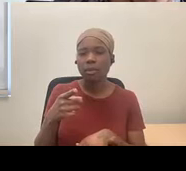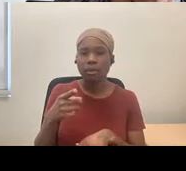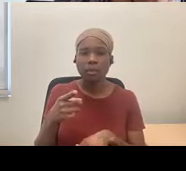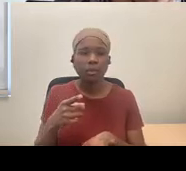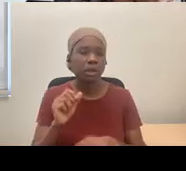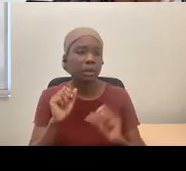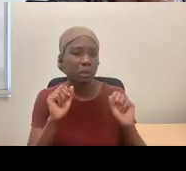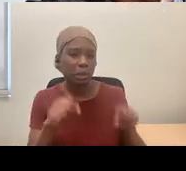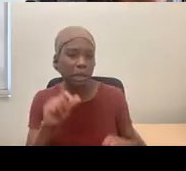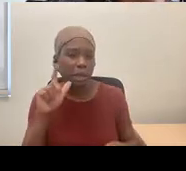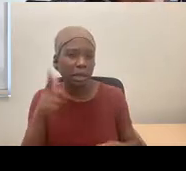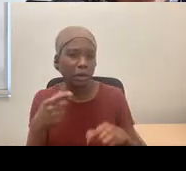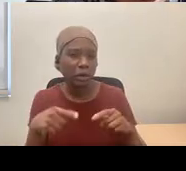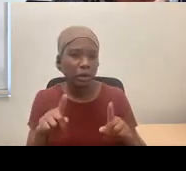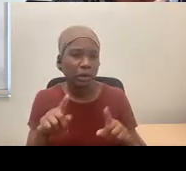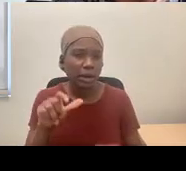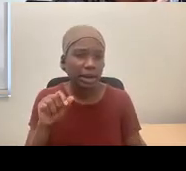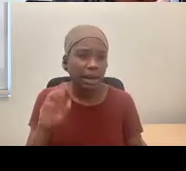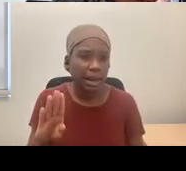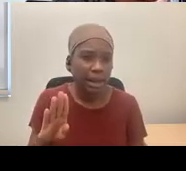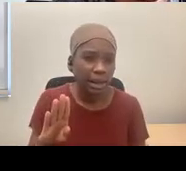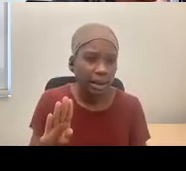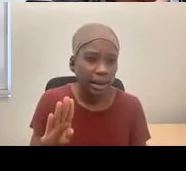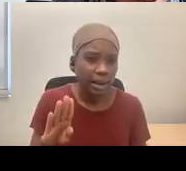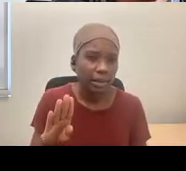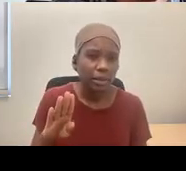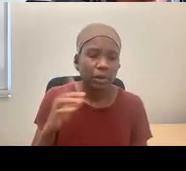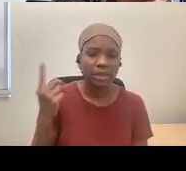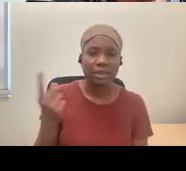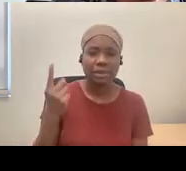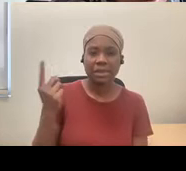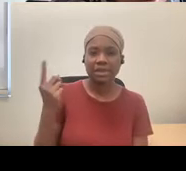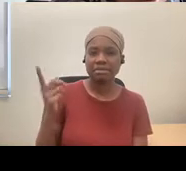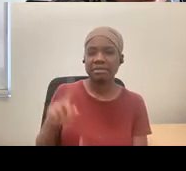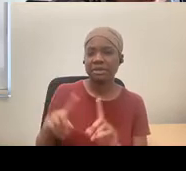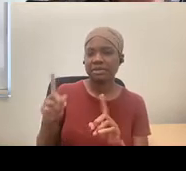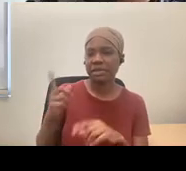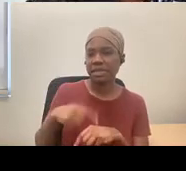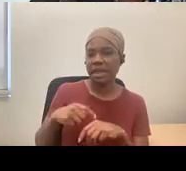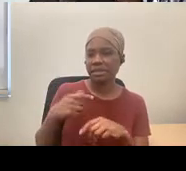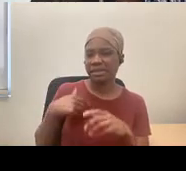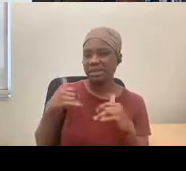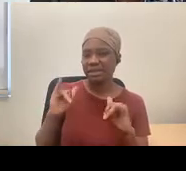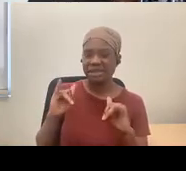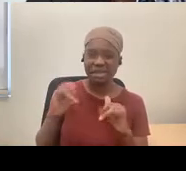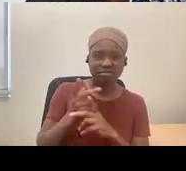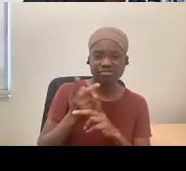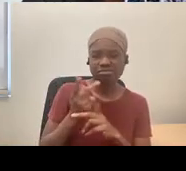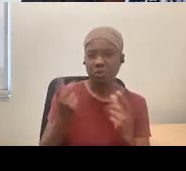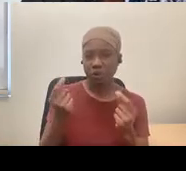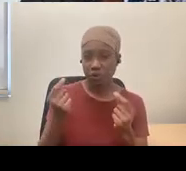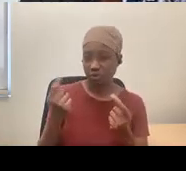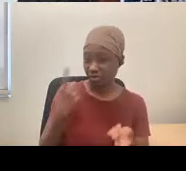or something, so I don't take up all the time. That sounds good. Because I'm still learning my way around it too. Yeah. Did you just start